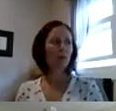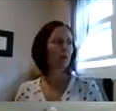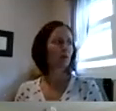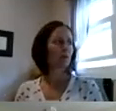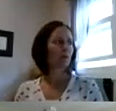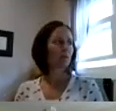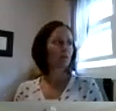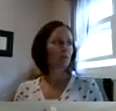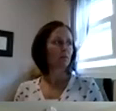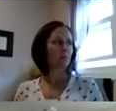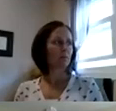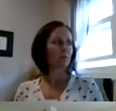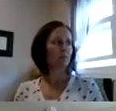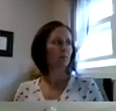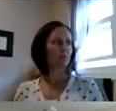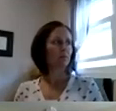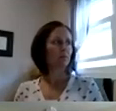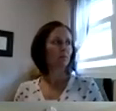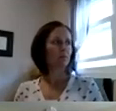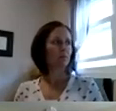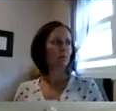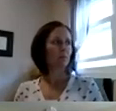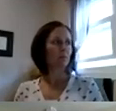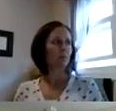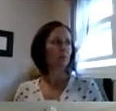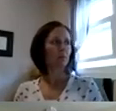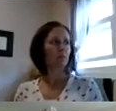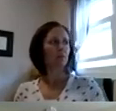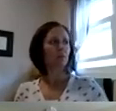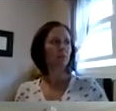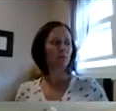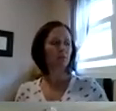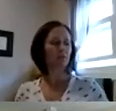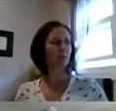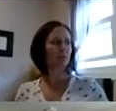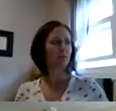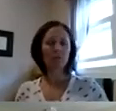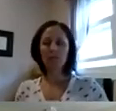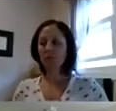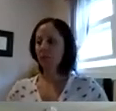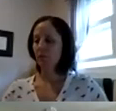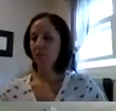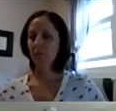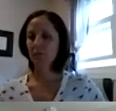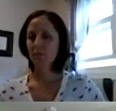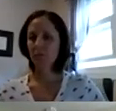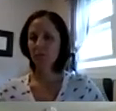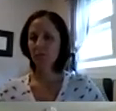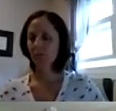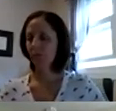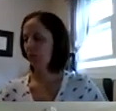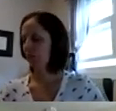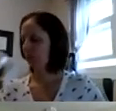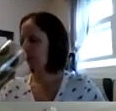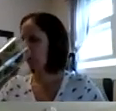the organization. So we'll start with the artist expectations, which are a 6 to 12 month commitment, which will be agreed upon during